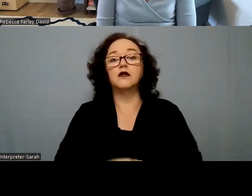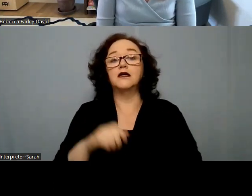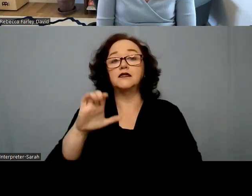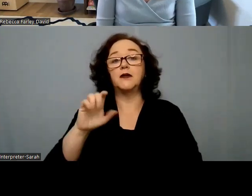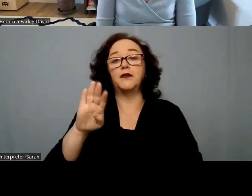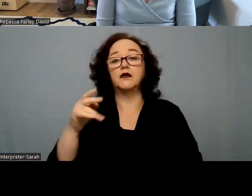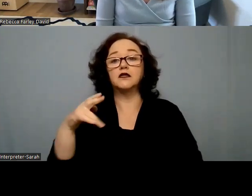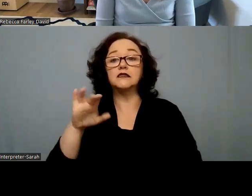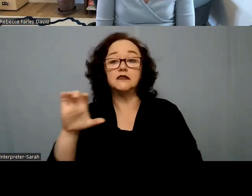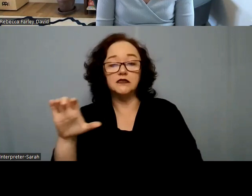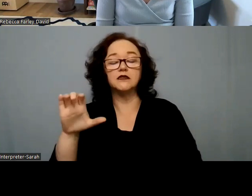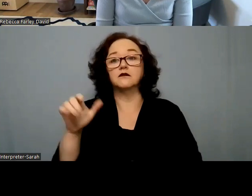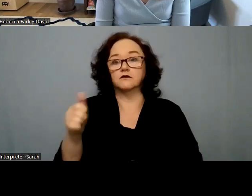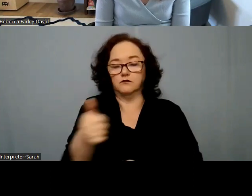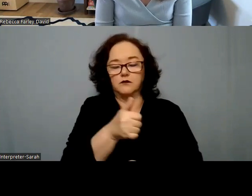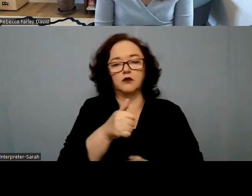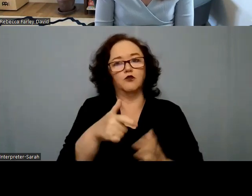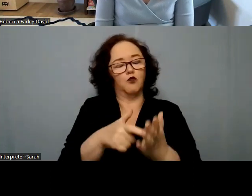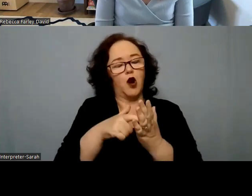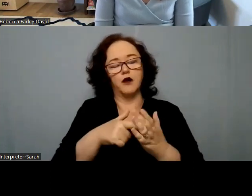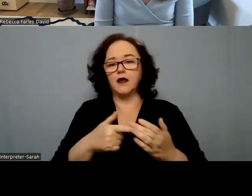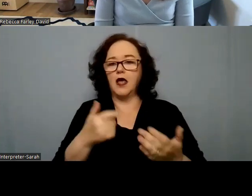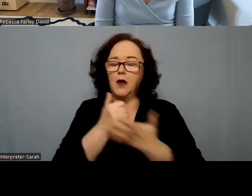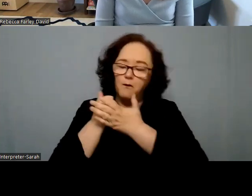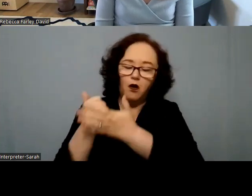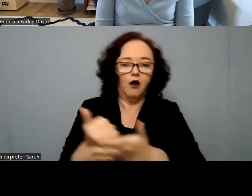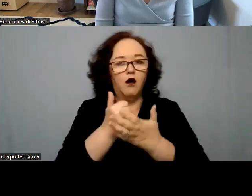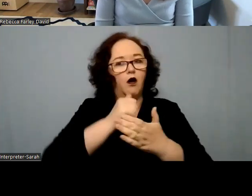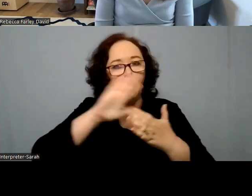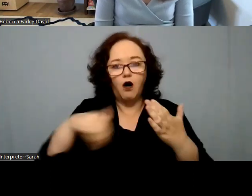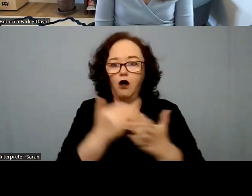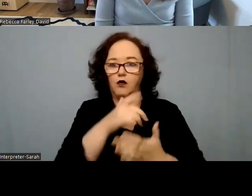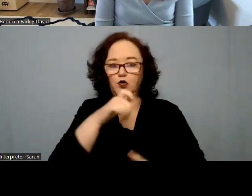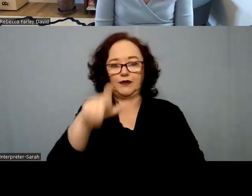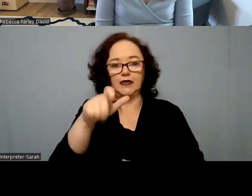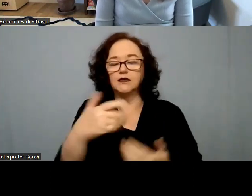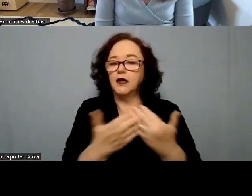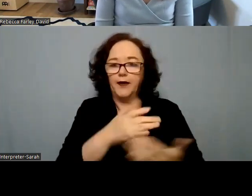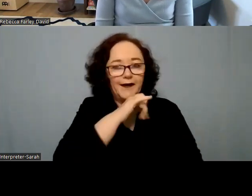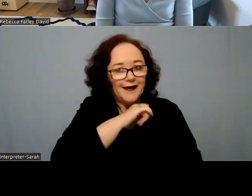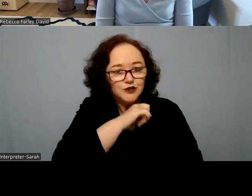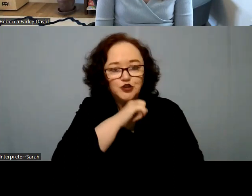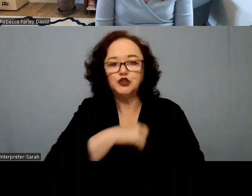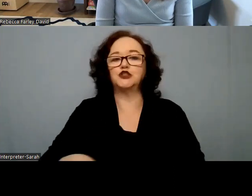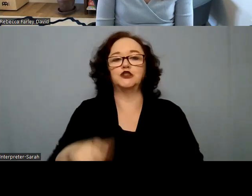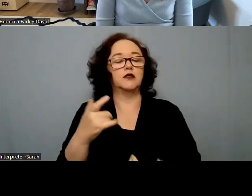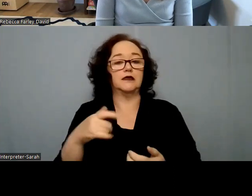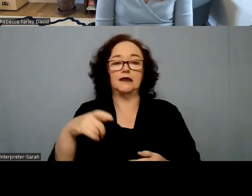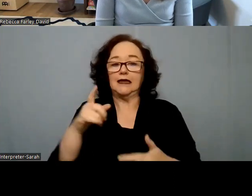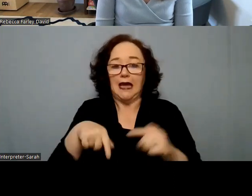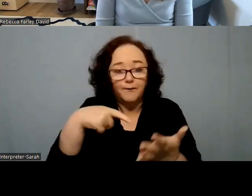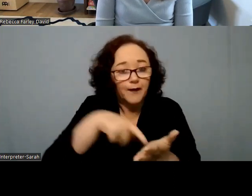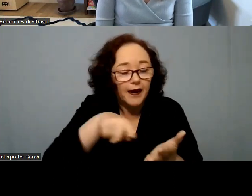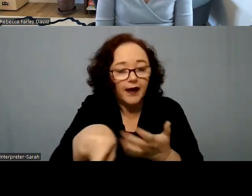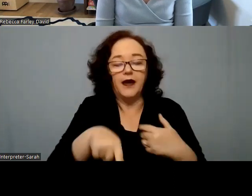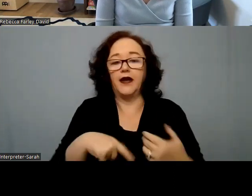serve everyone in need of behavioral health services, regardless of age, ability to pay, diagnosis, place of